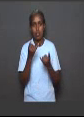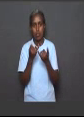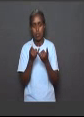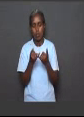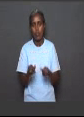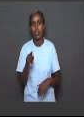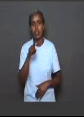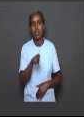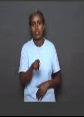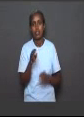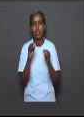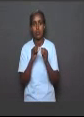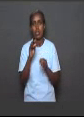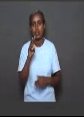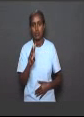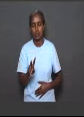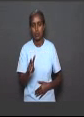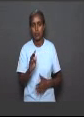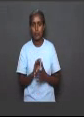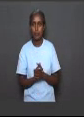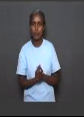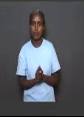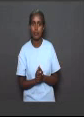over x plus 2.